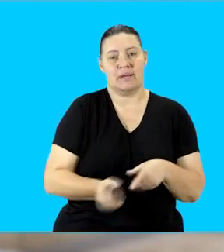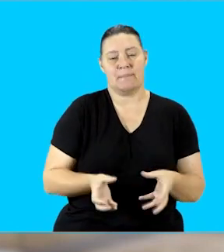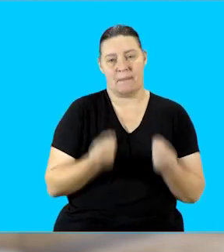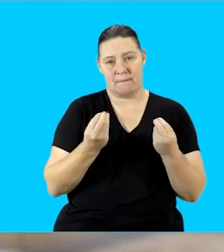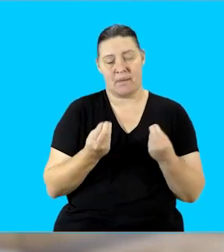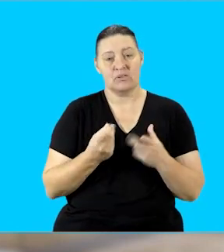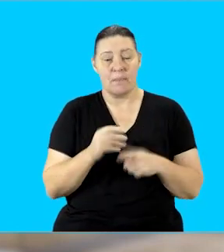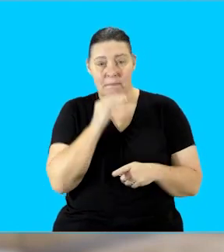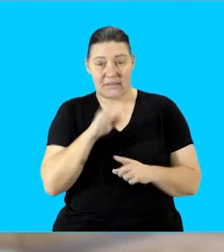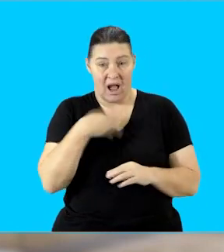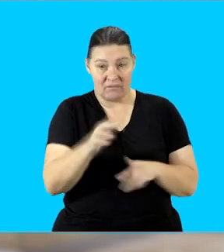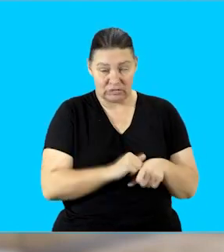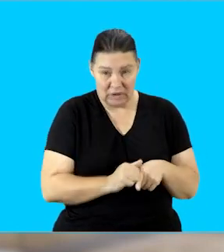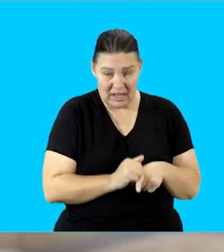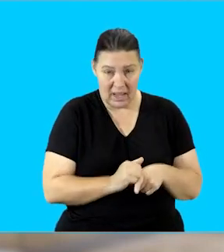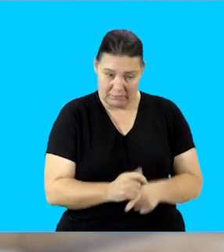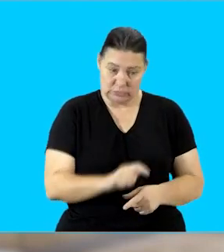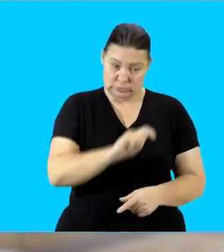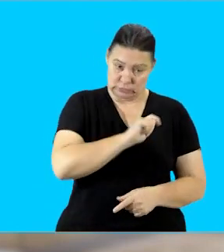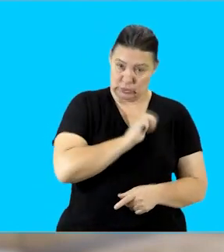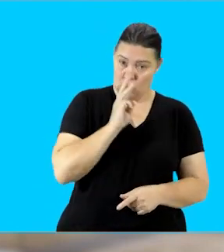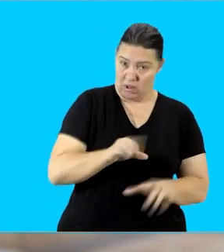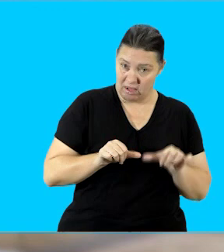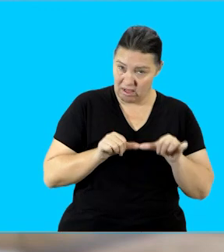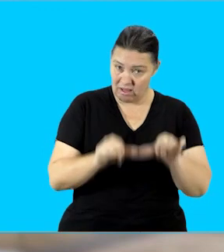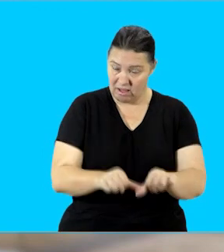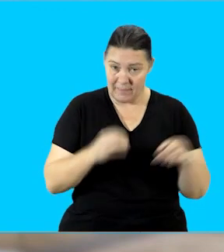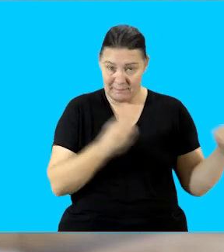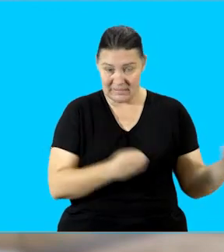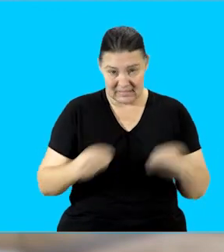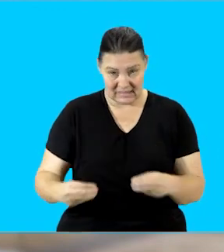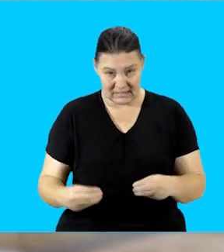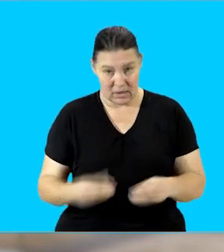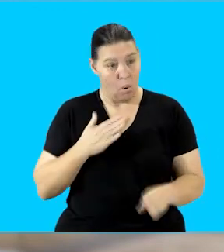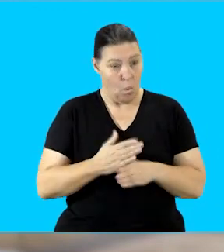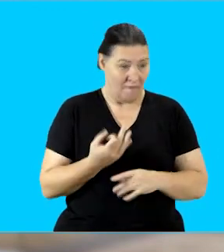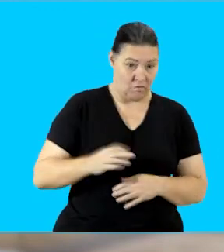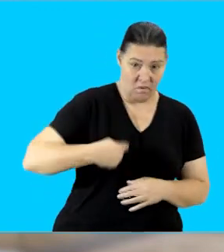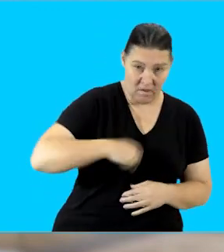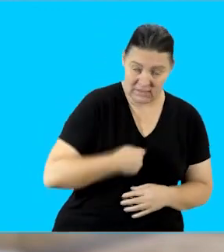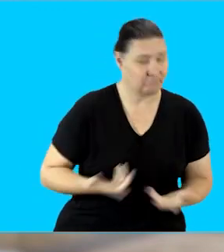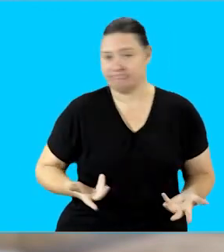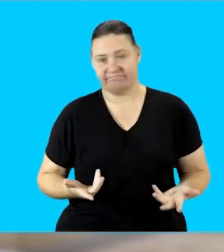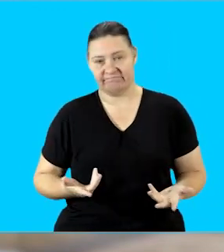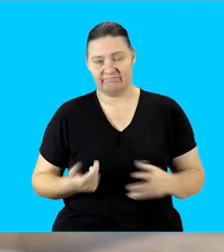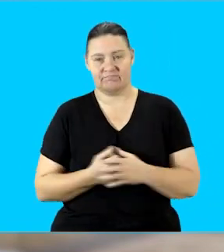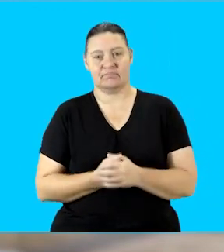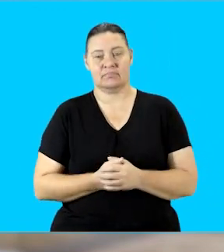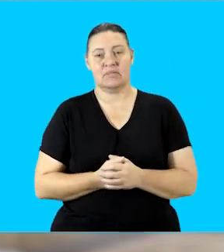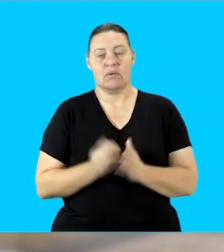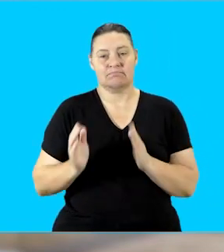training them, it's not guaranteed that they're going to stay in a business and work for us. Let us move on to another one.